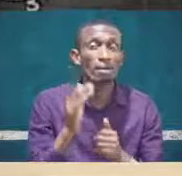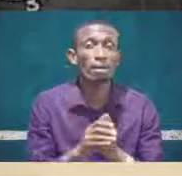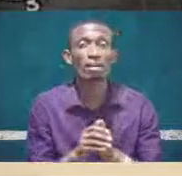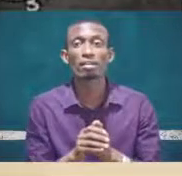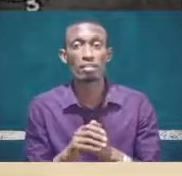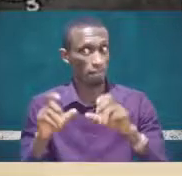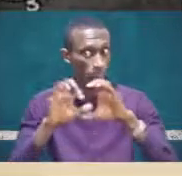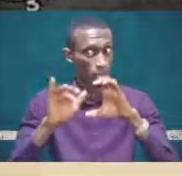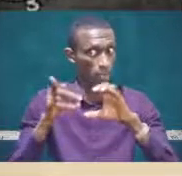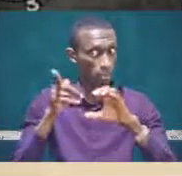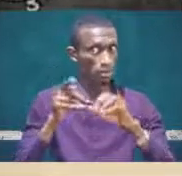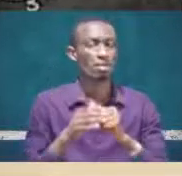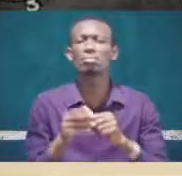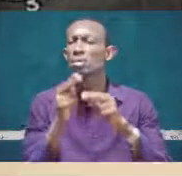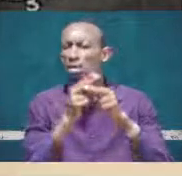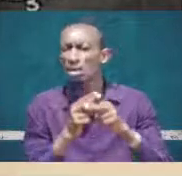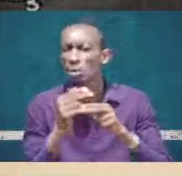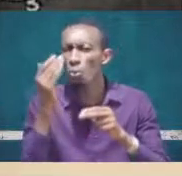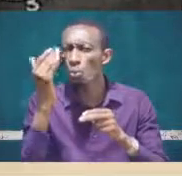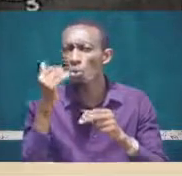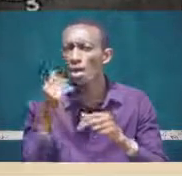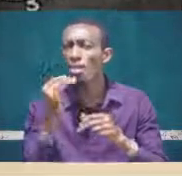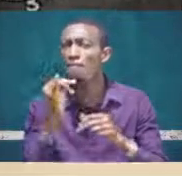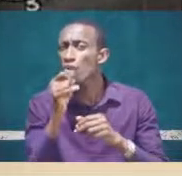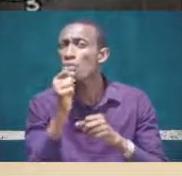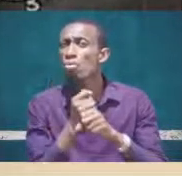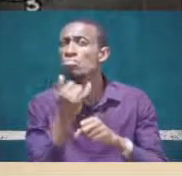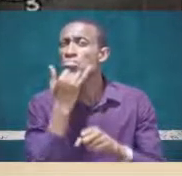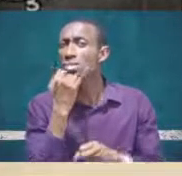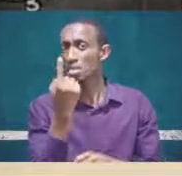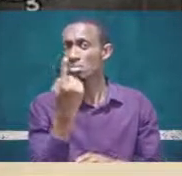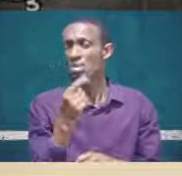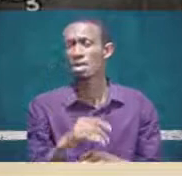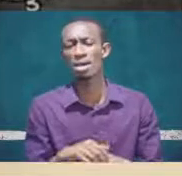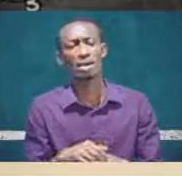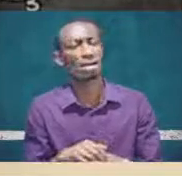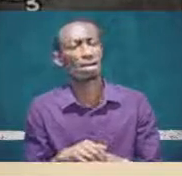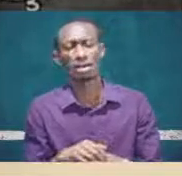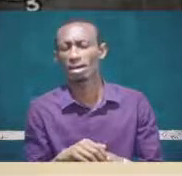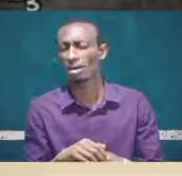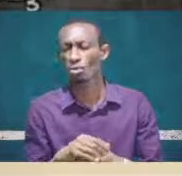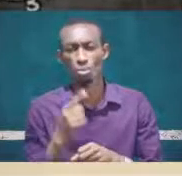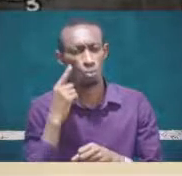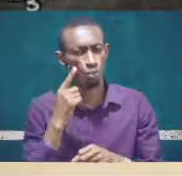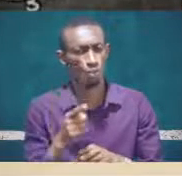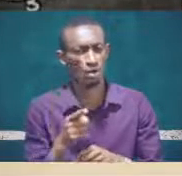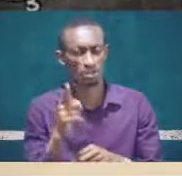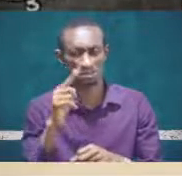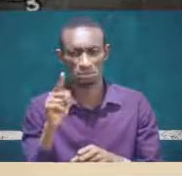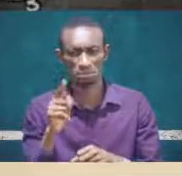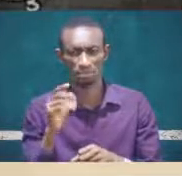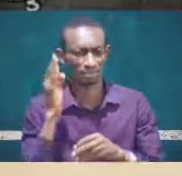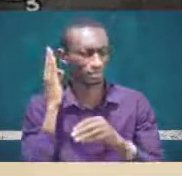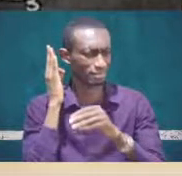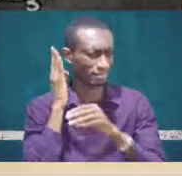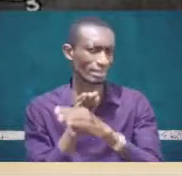that formula, because one mistake, you can't get the answer. So we have to be careful